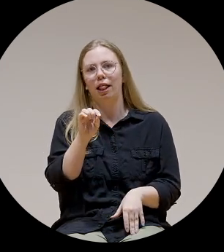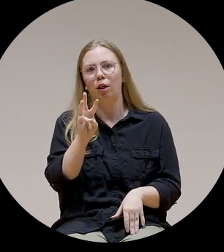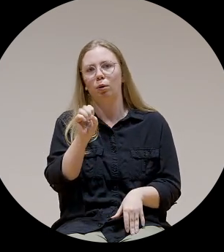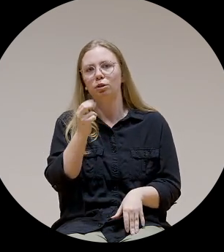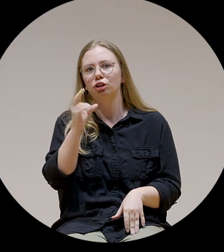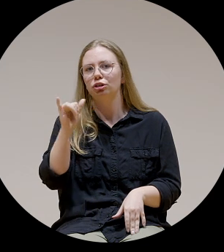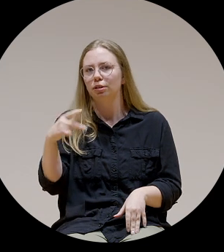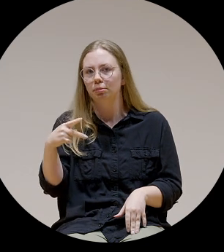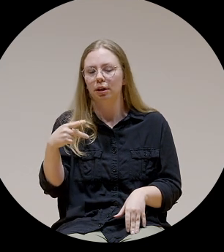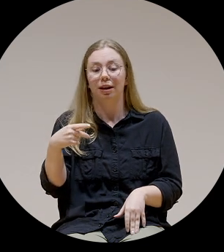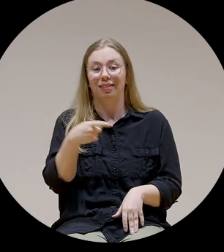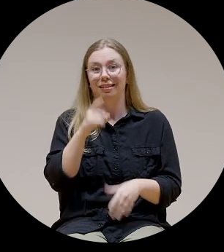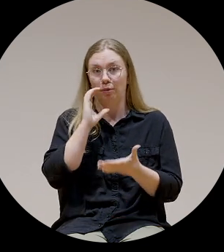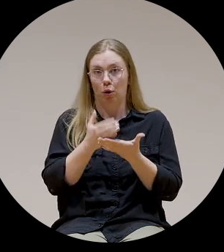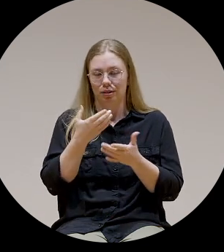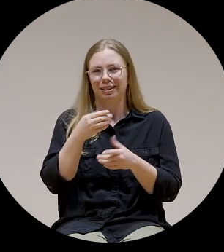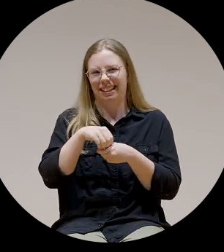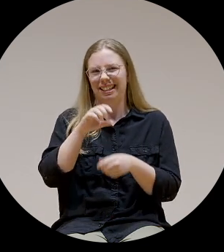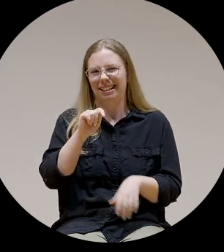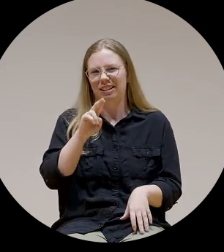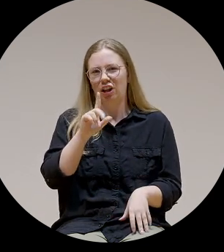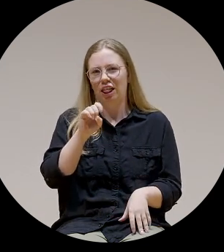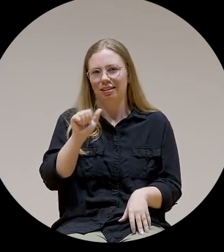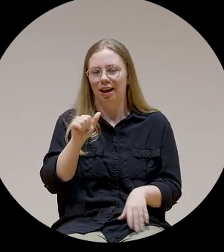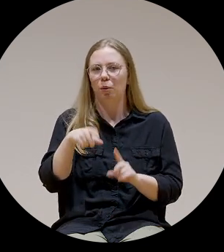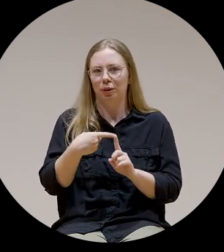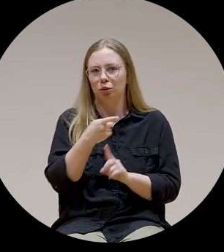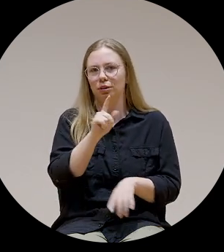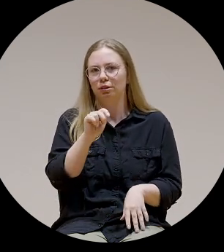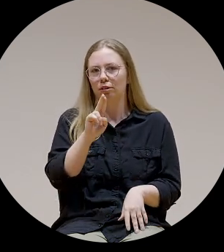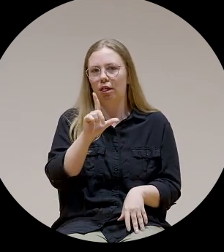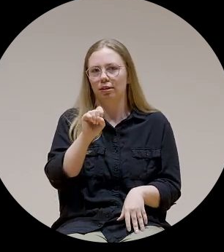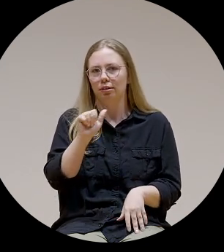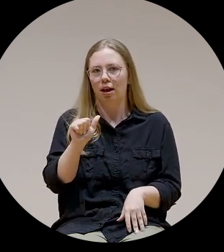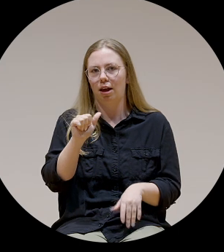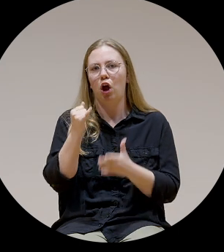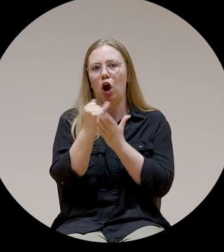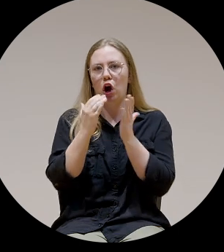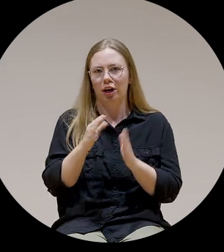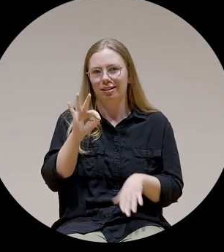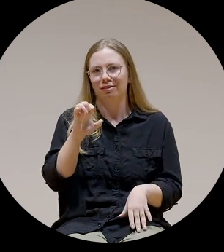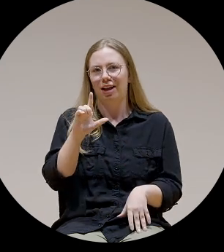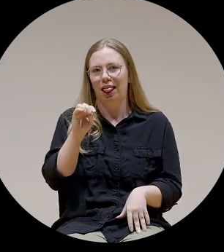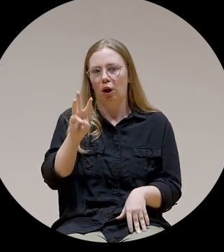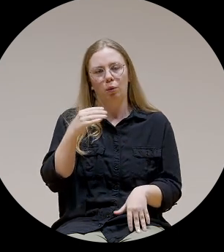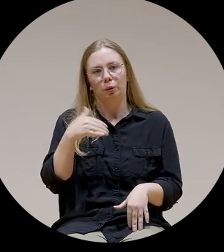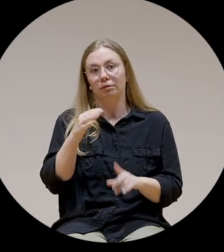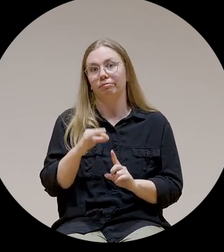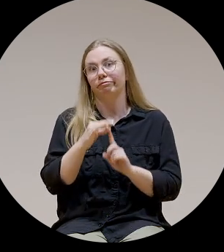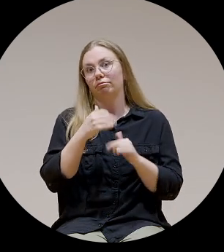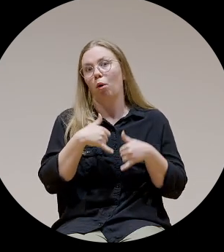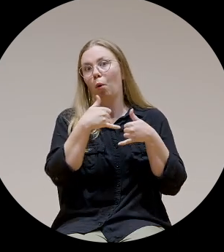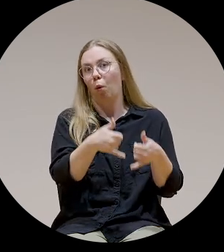is her at her studio in Tulsa when she was a Tulsa Artist Fellow, which is a very prestigious award that